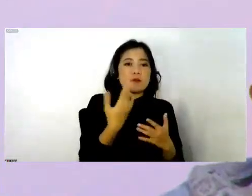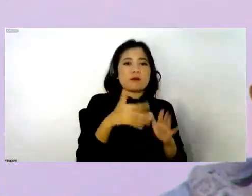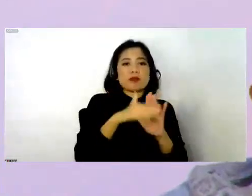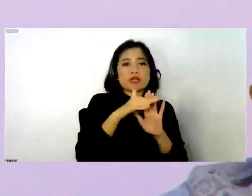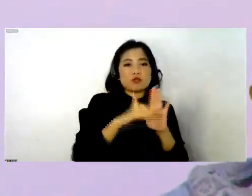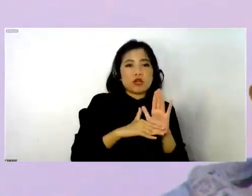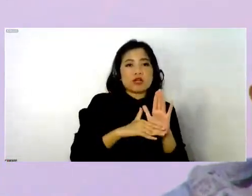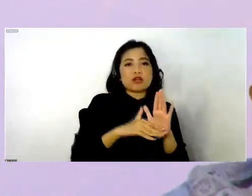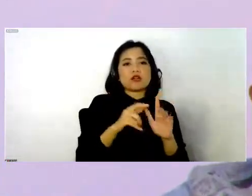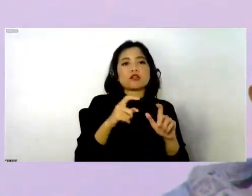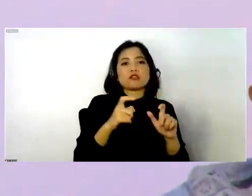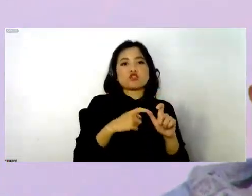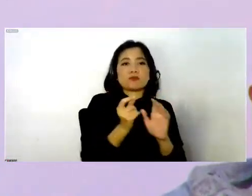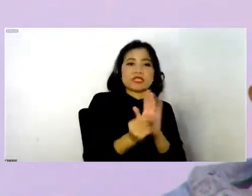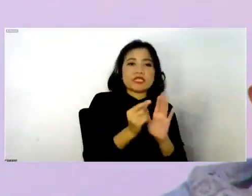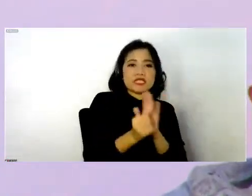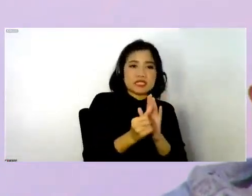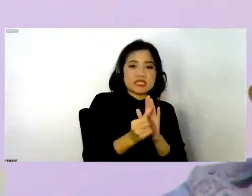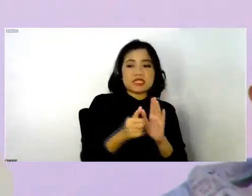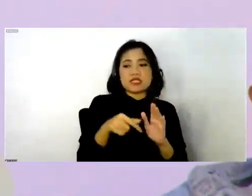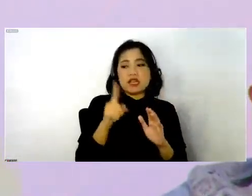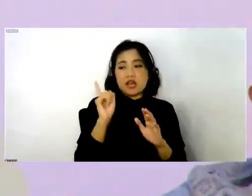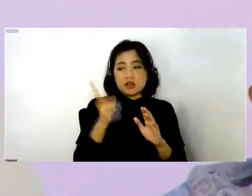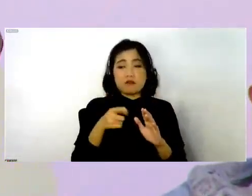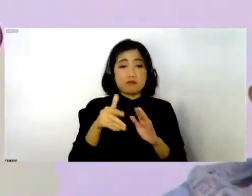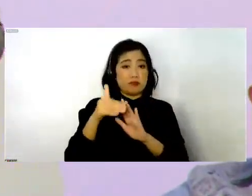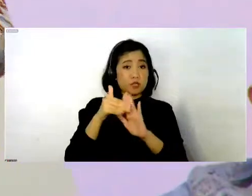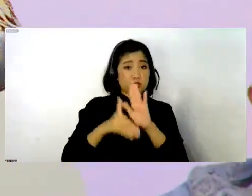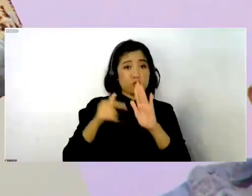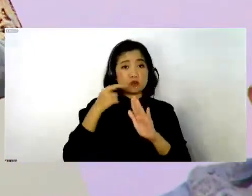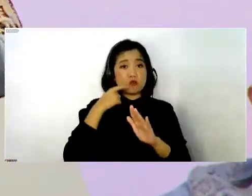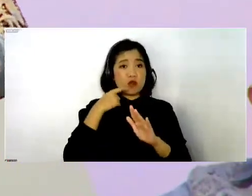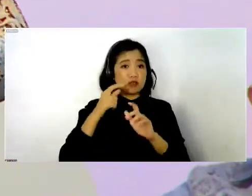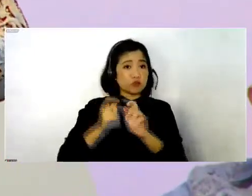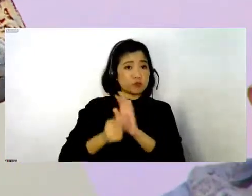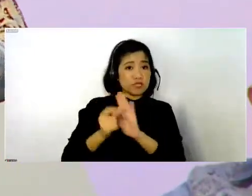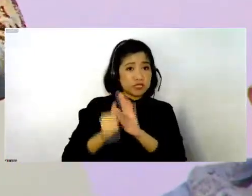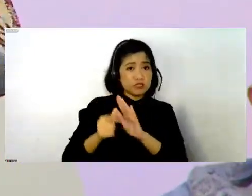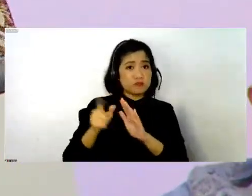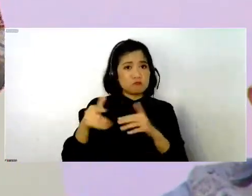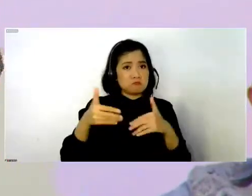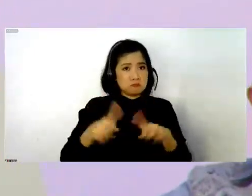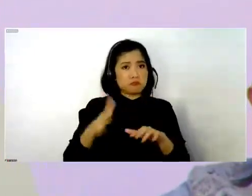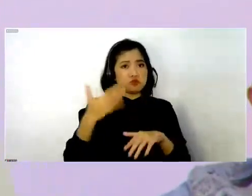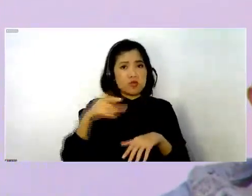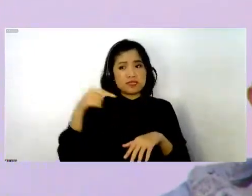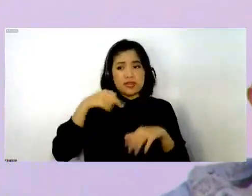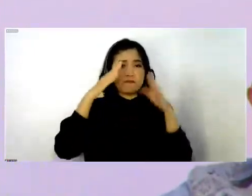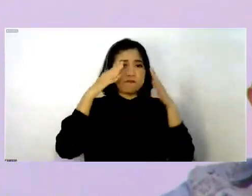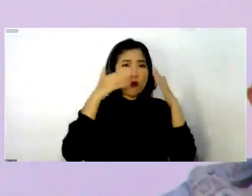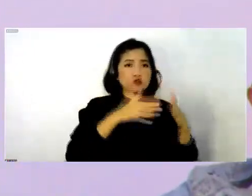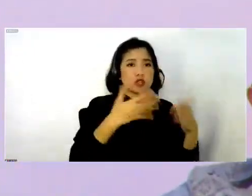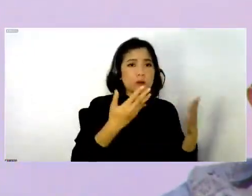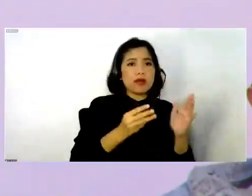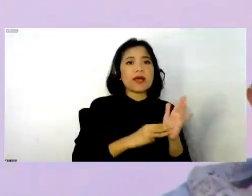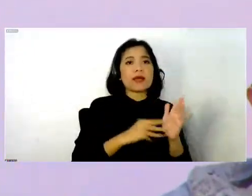33%. 1/3 of children under 5 years old stunting. And that's not good for the future of our